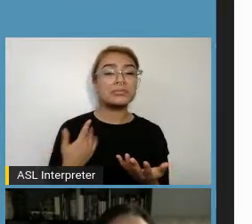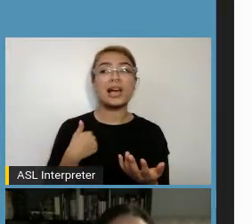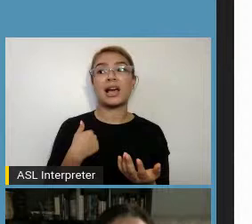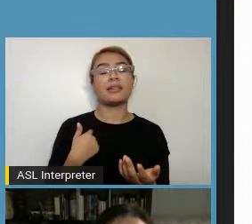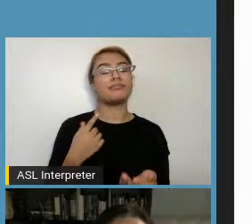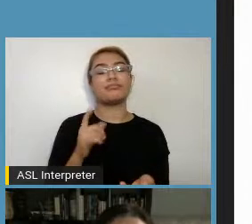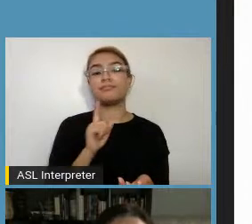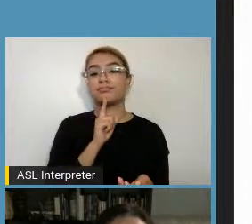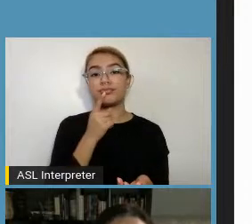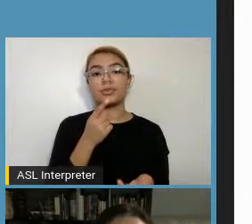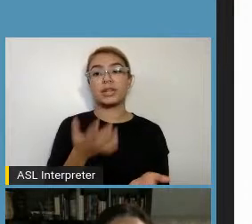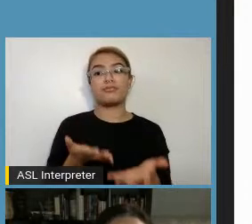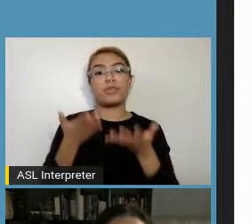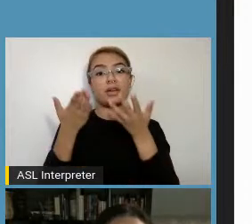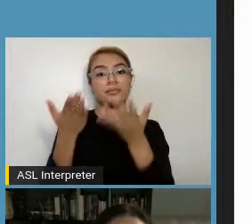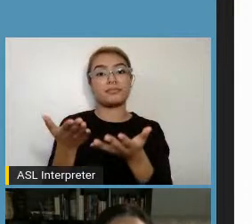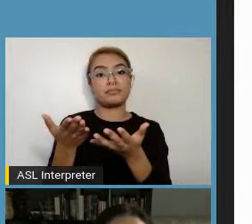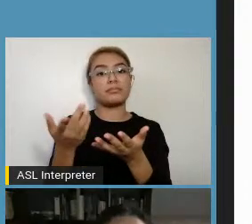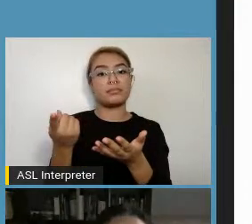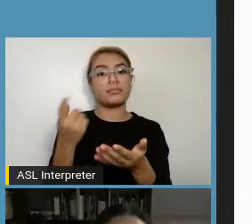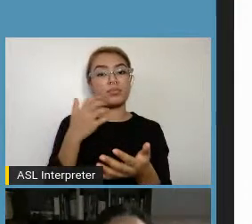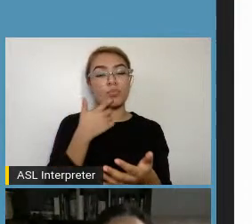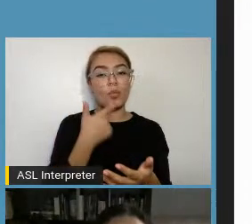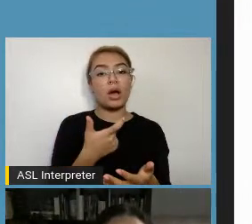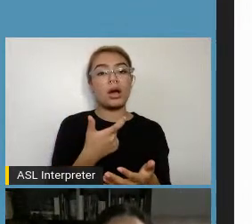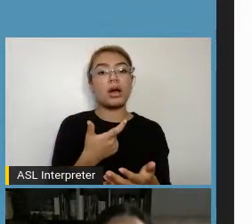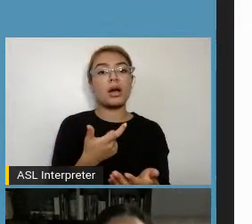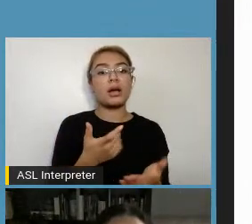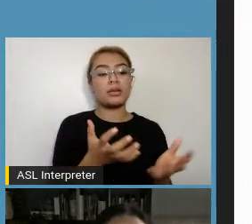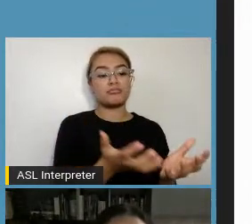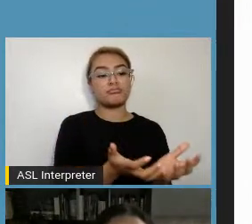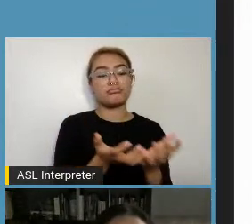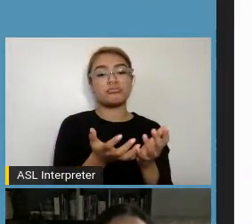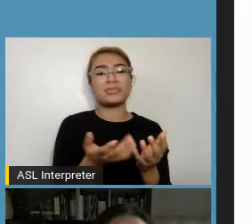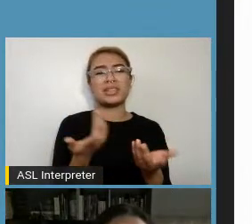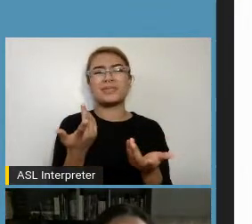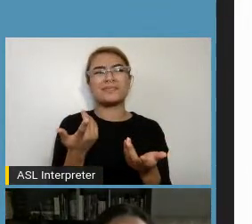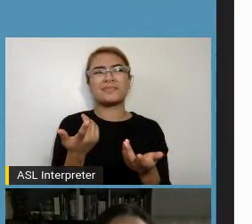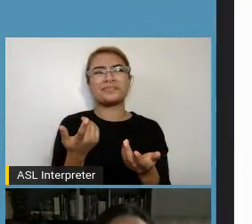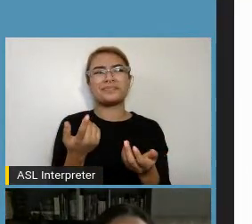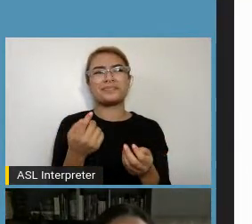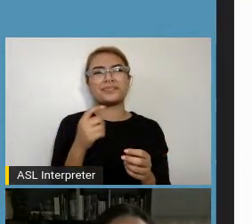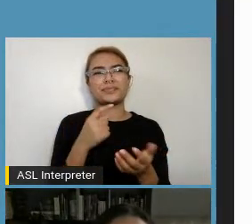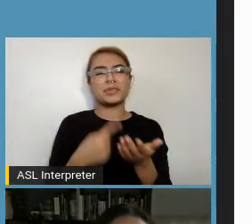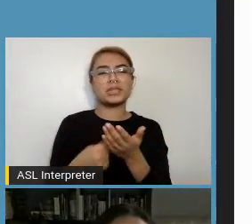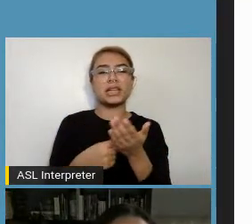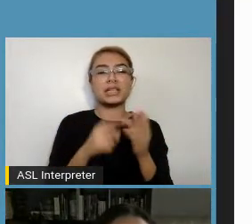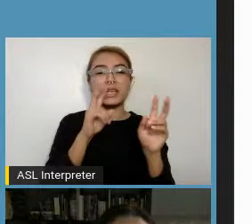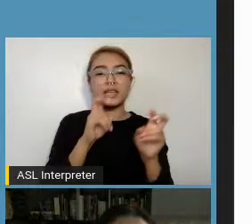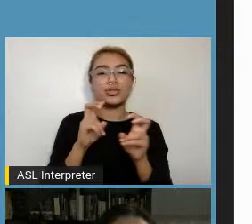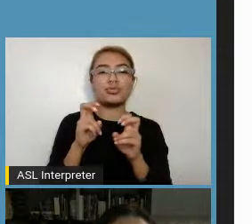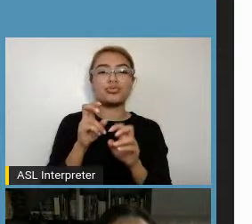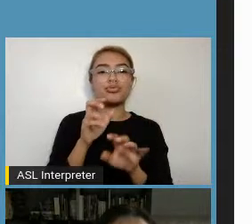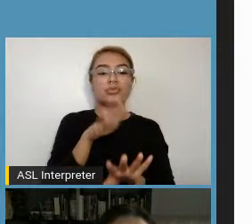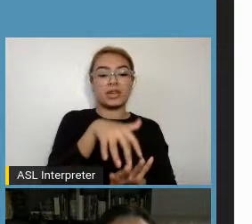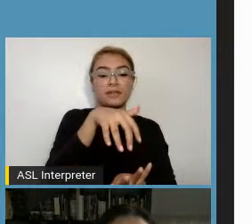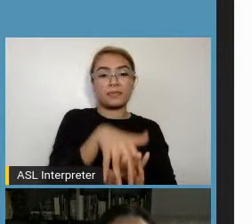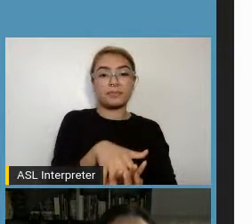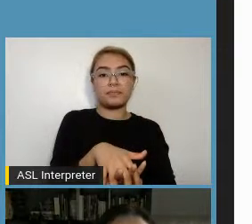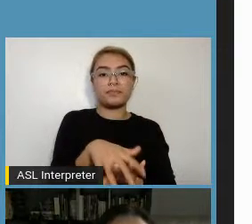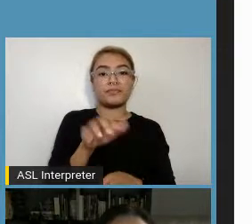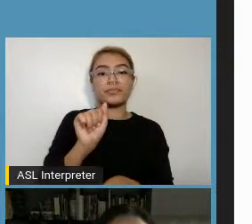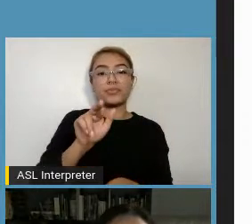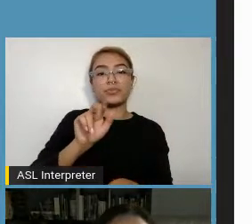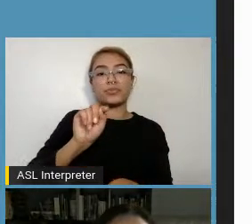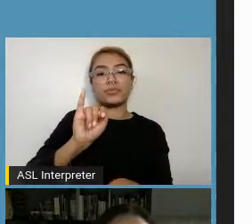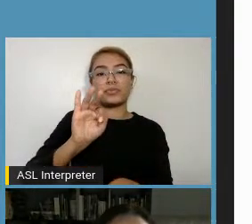highly recommend it. It deals with the issue of Native American artifacts in museums.